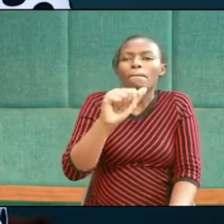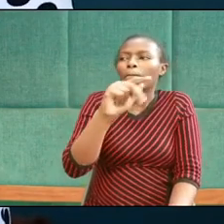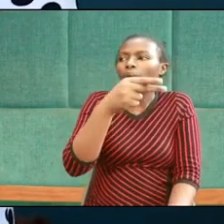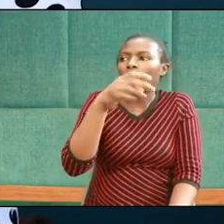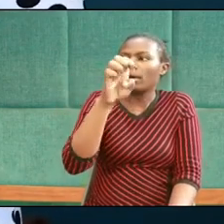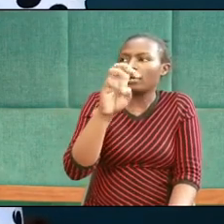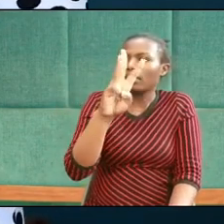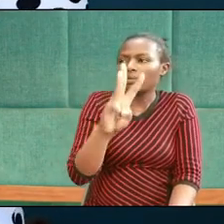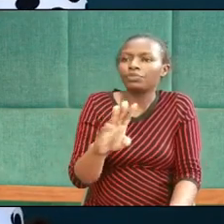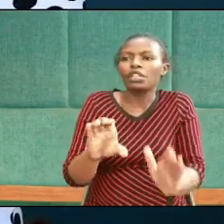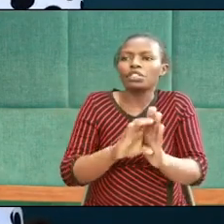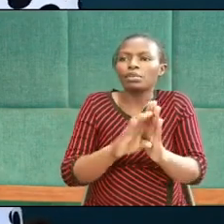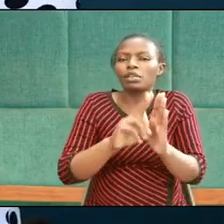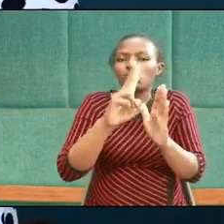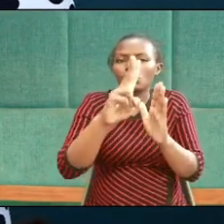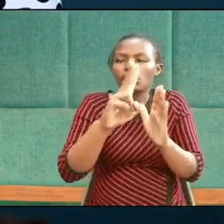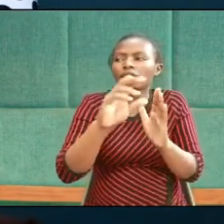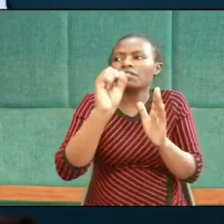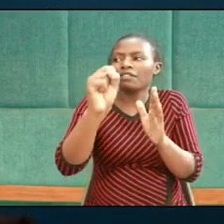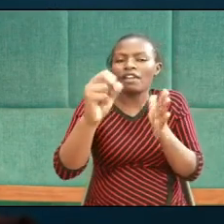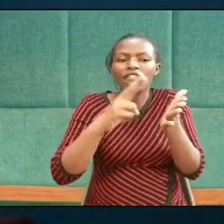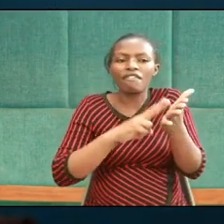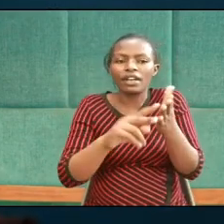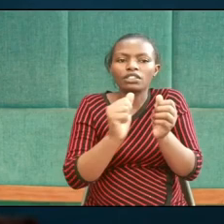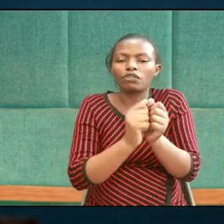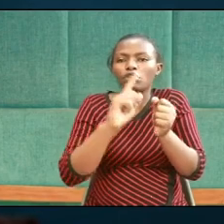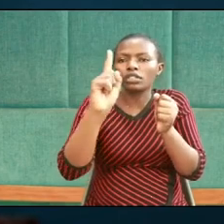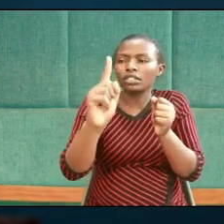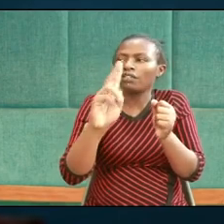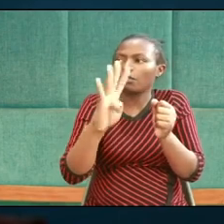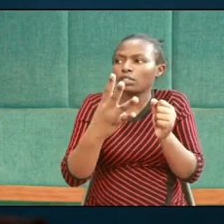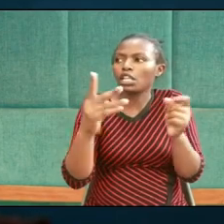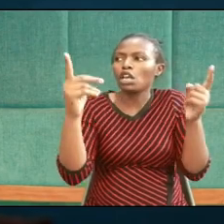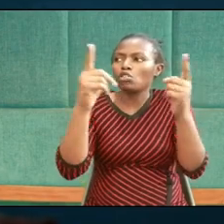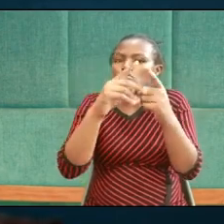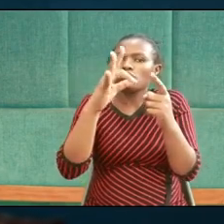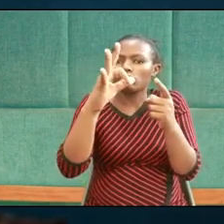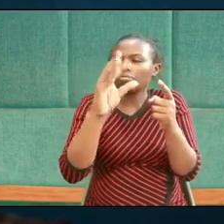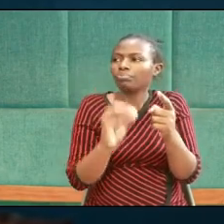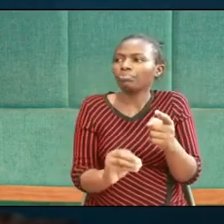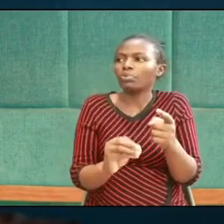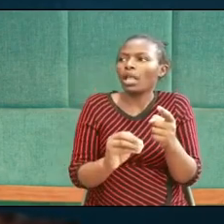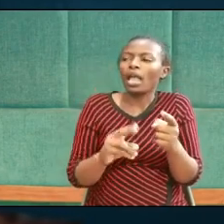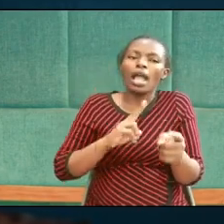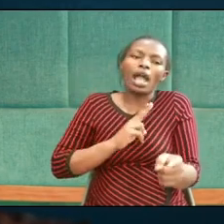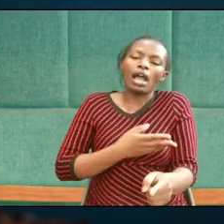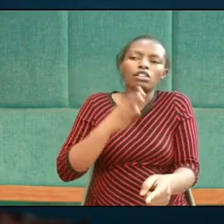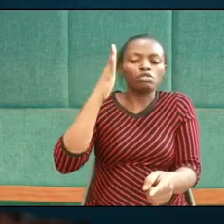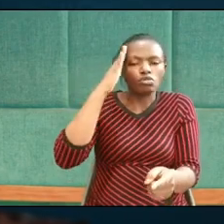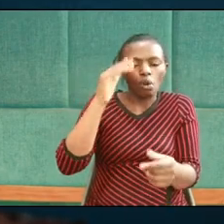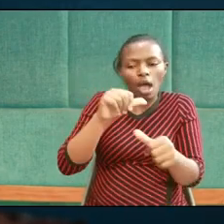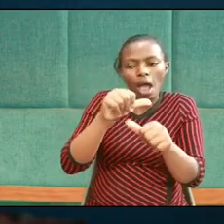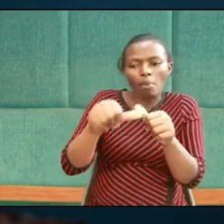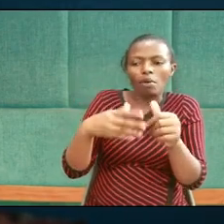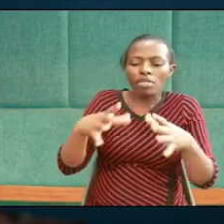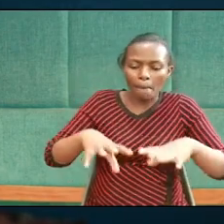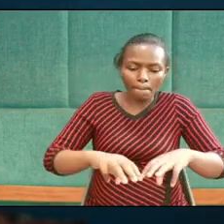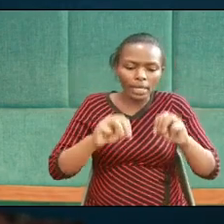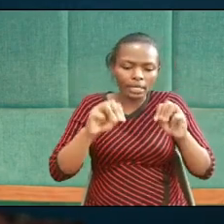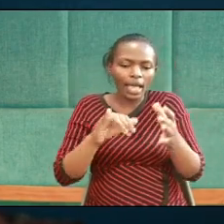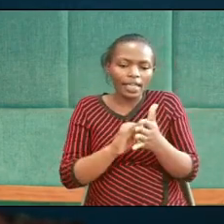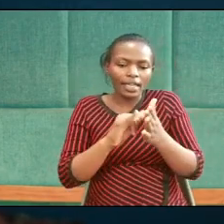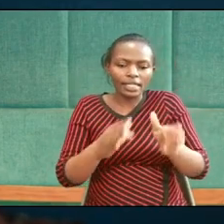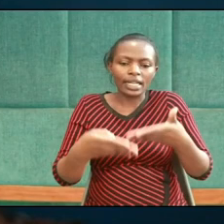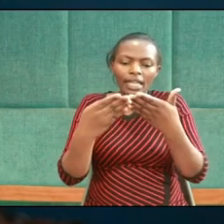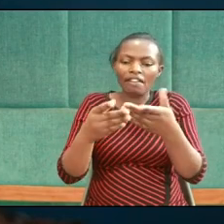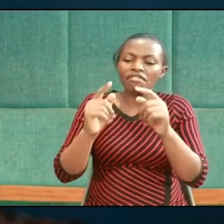Matthew 25:14-30, we all know about the story of the master who gave talents to three of his